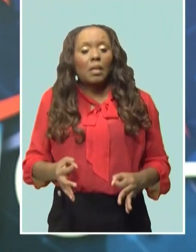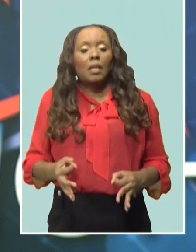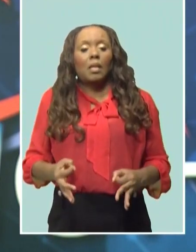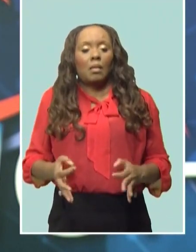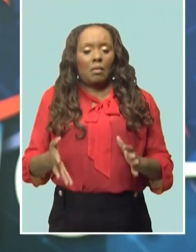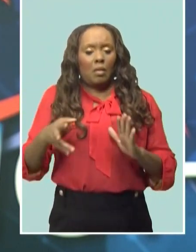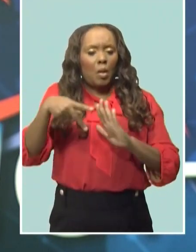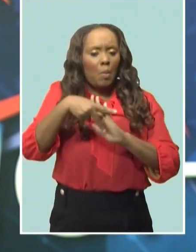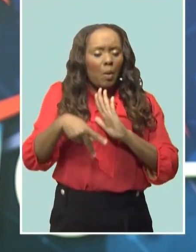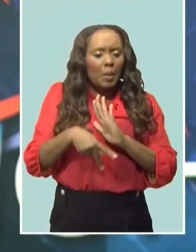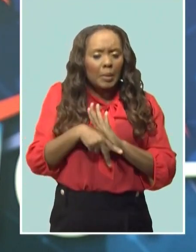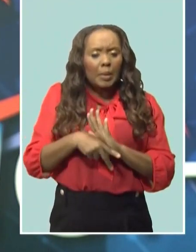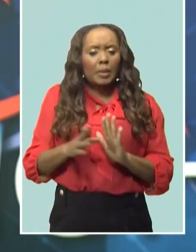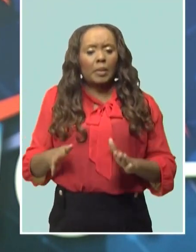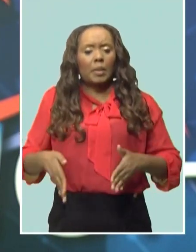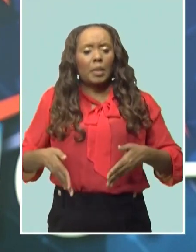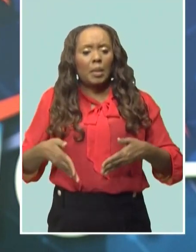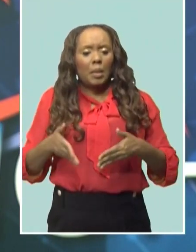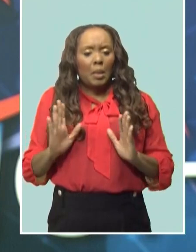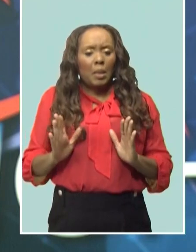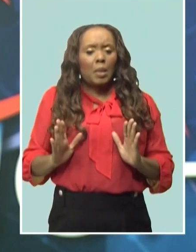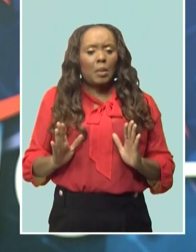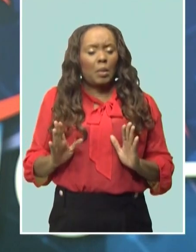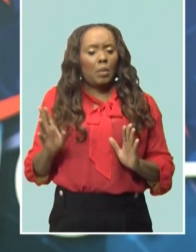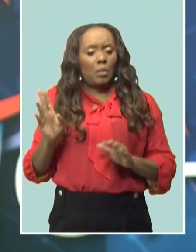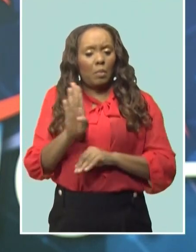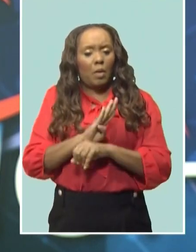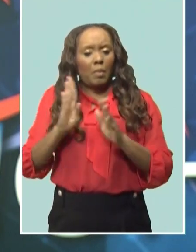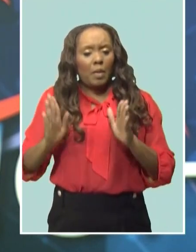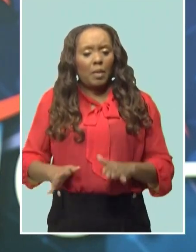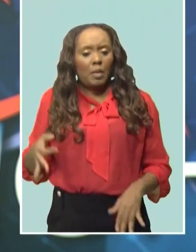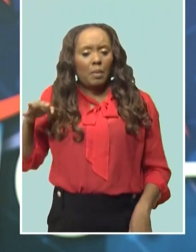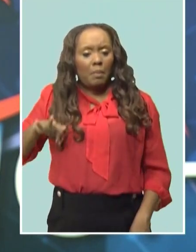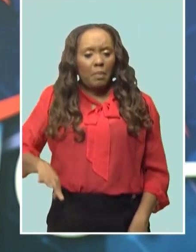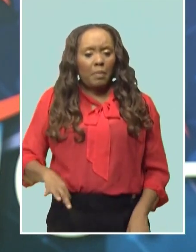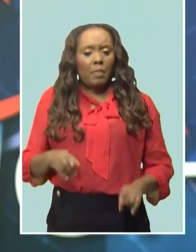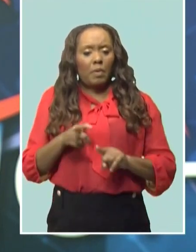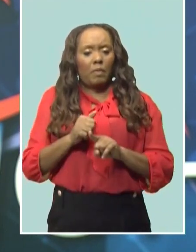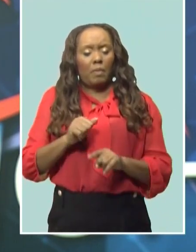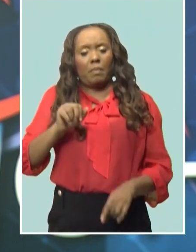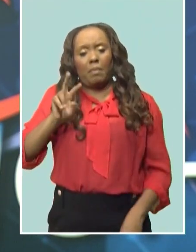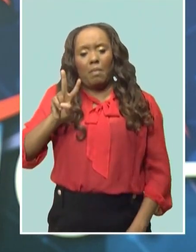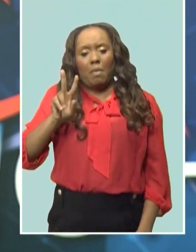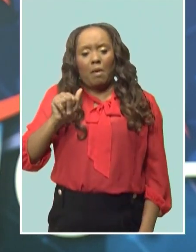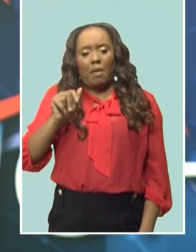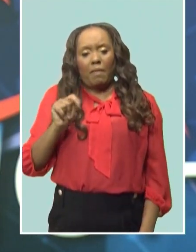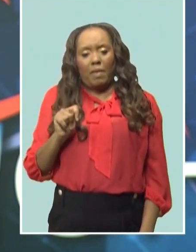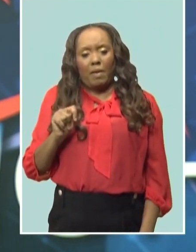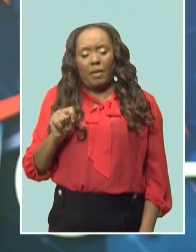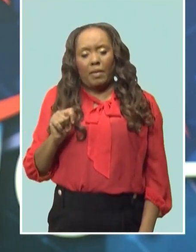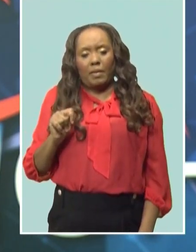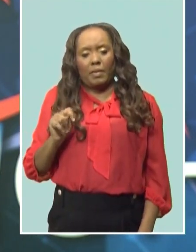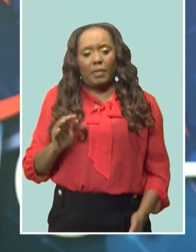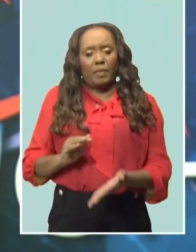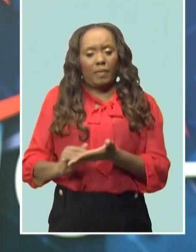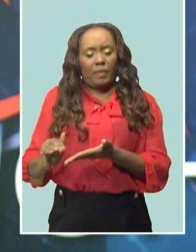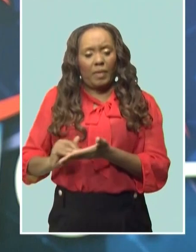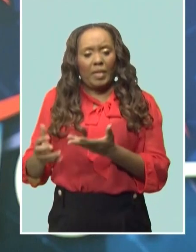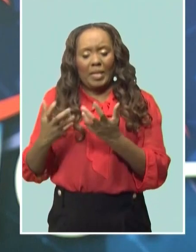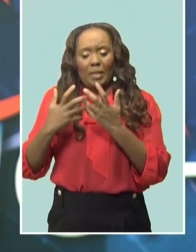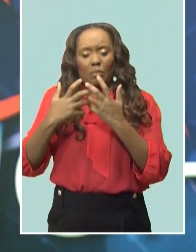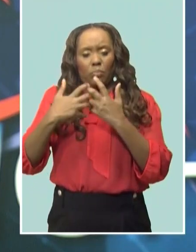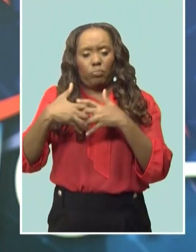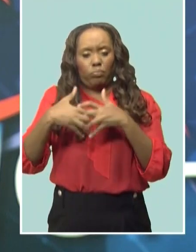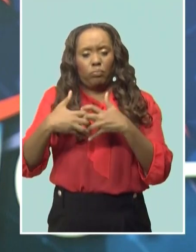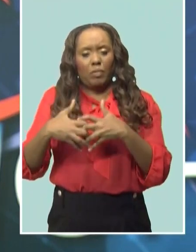conference is government's decision to tighten measures on its policy to allow Barbadians to benefit from VAT-free generators. Minister